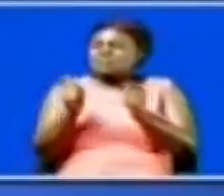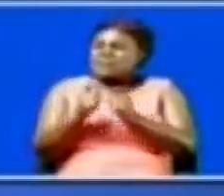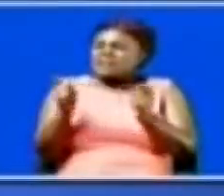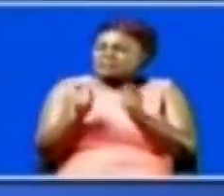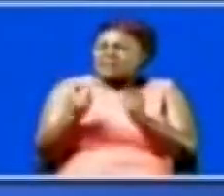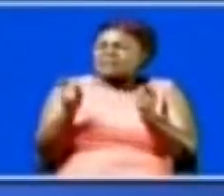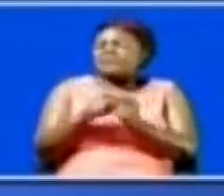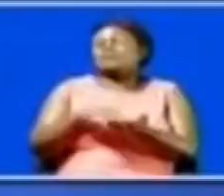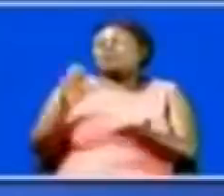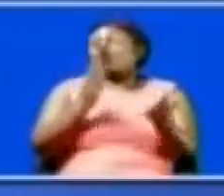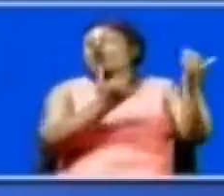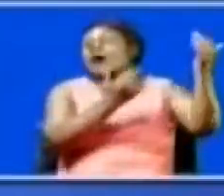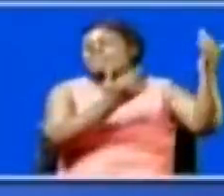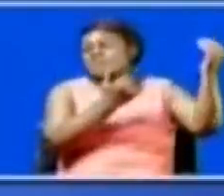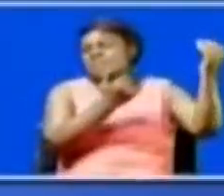felt anything yet.